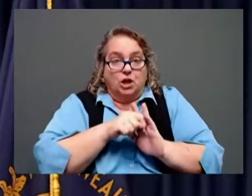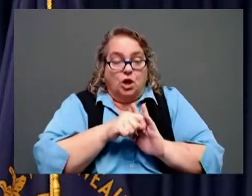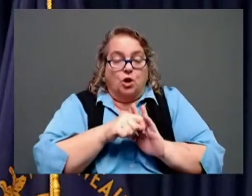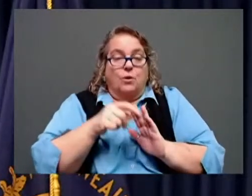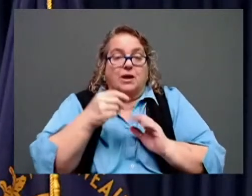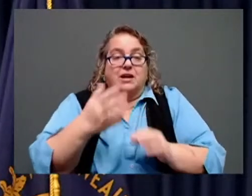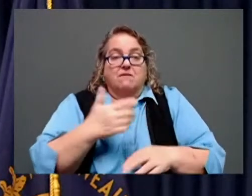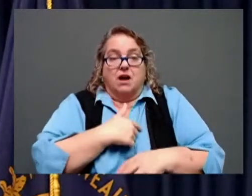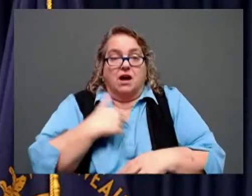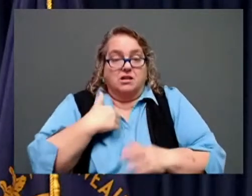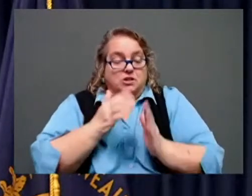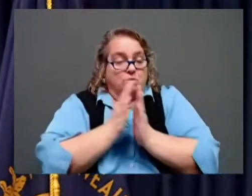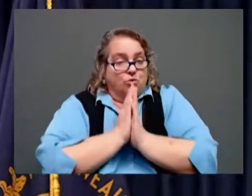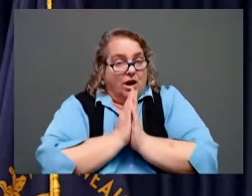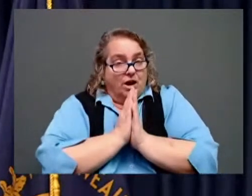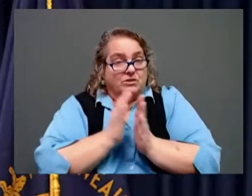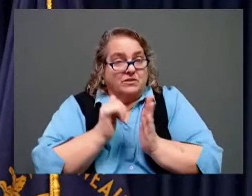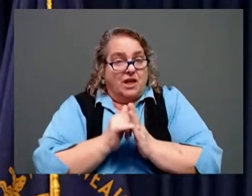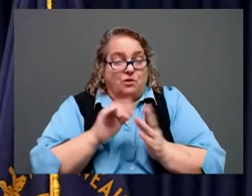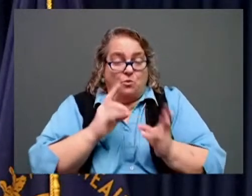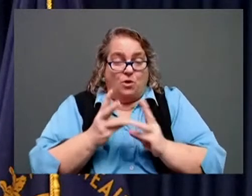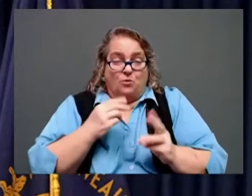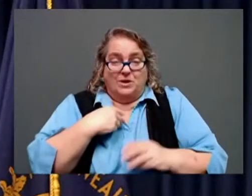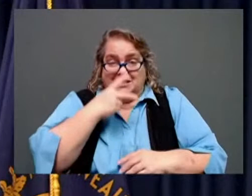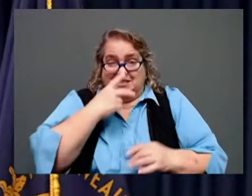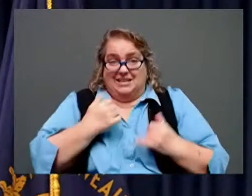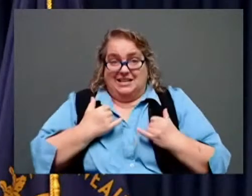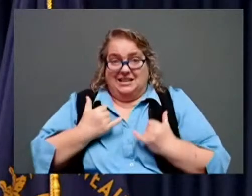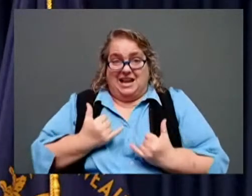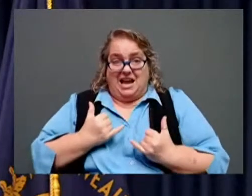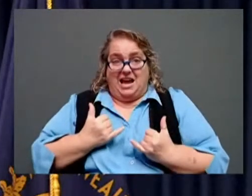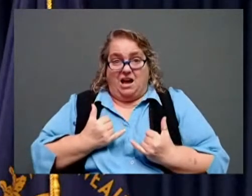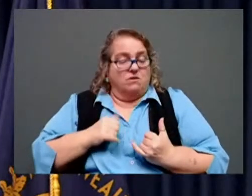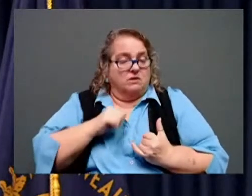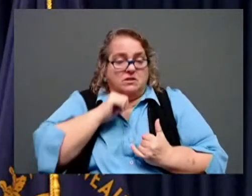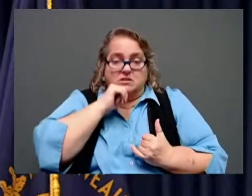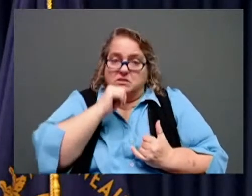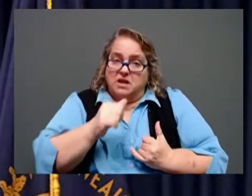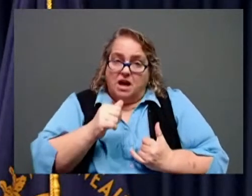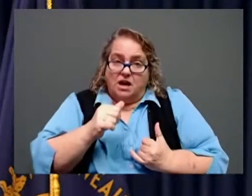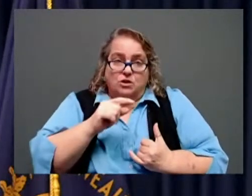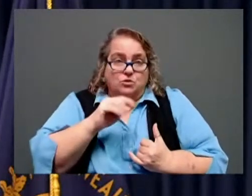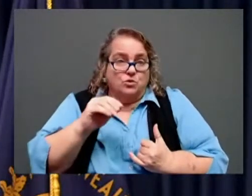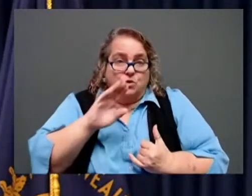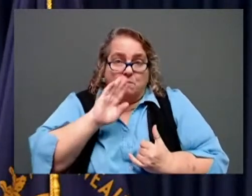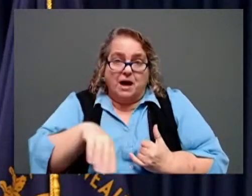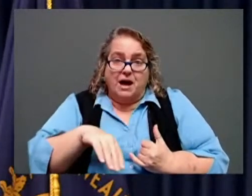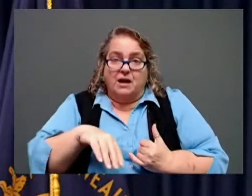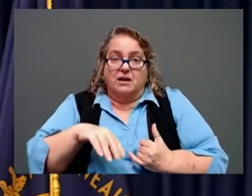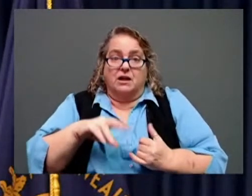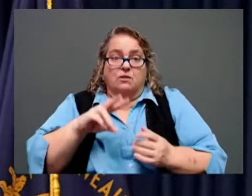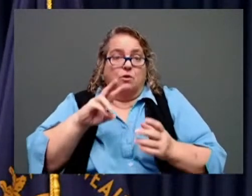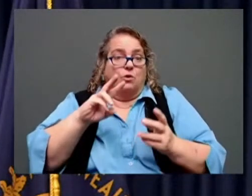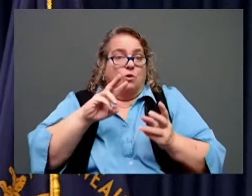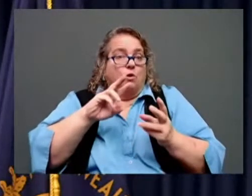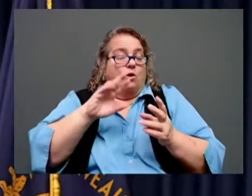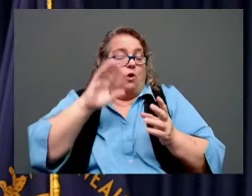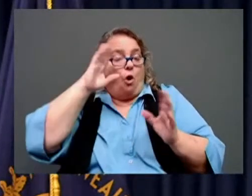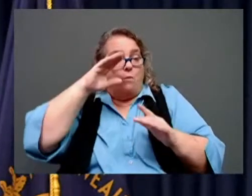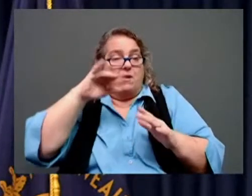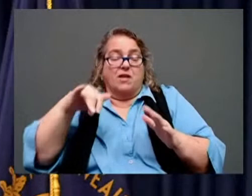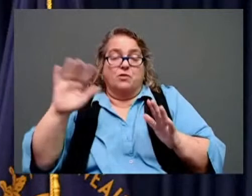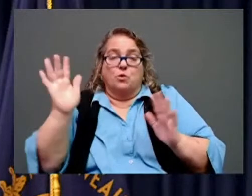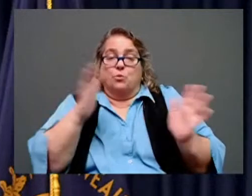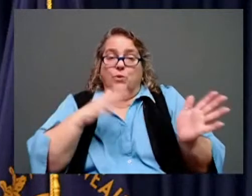that the weather that we're seeing right now doesn't end up being too bad, that the wind doesn't knock down too